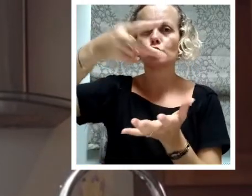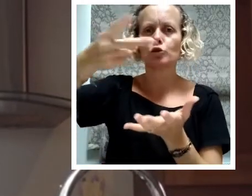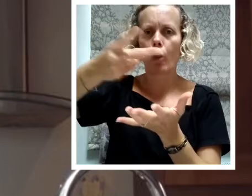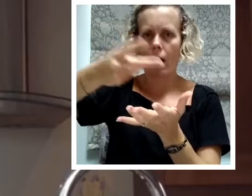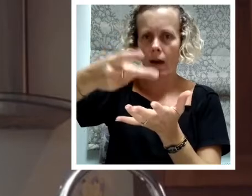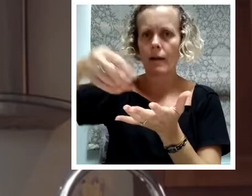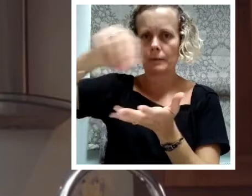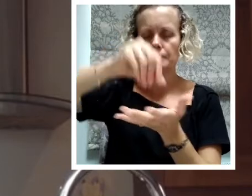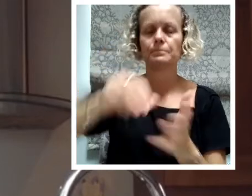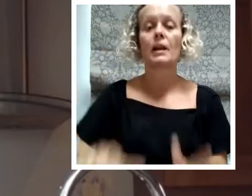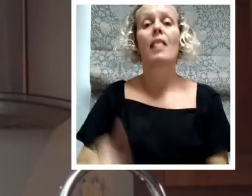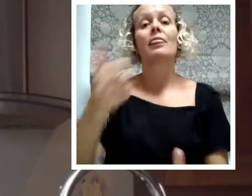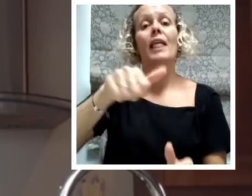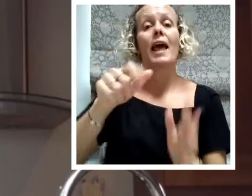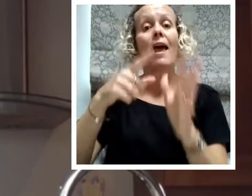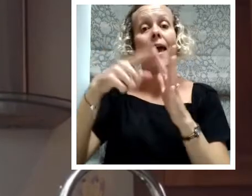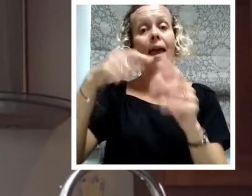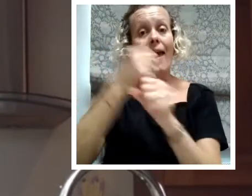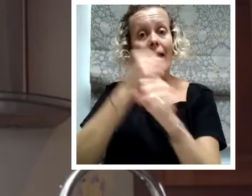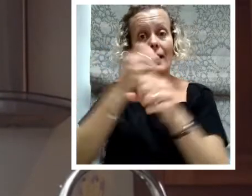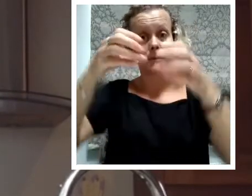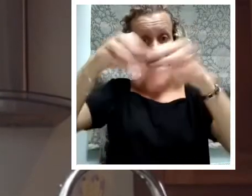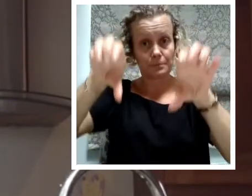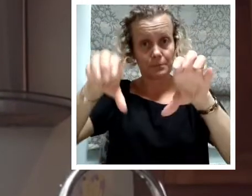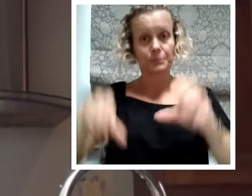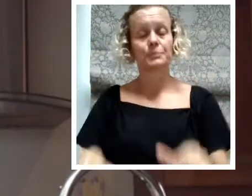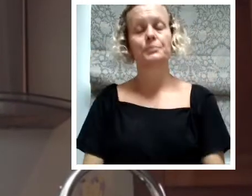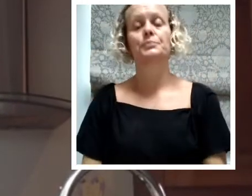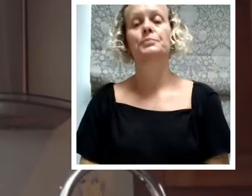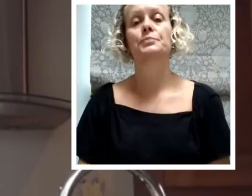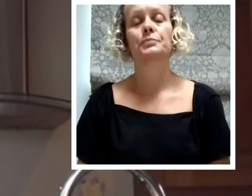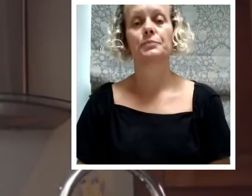Then we are going to crack our egg. Ready?